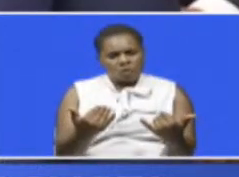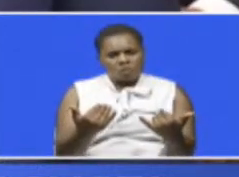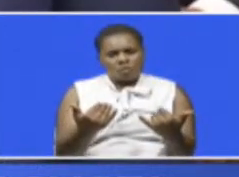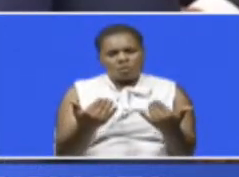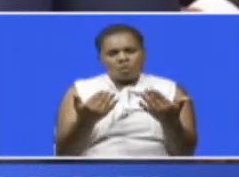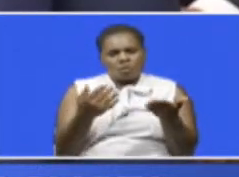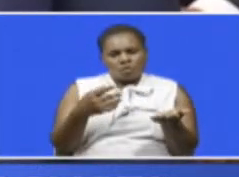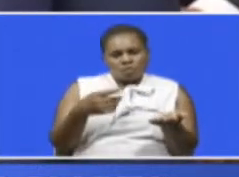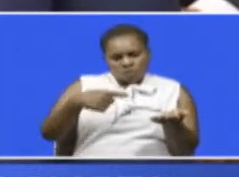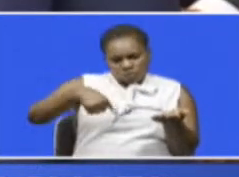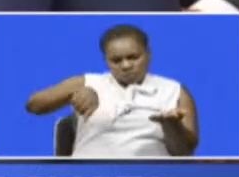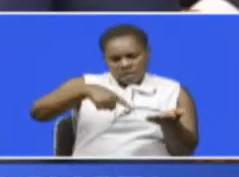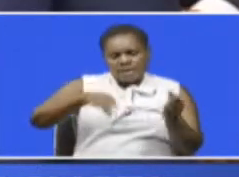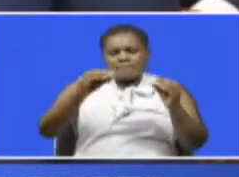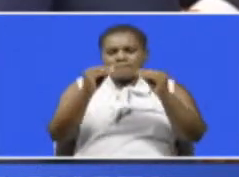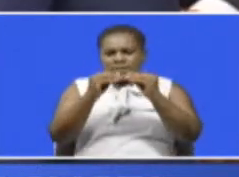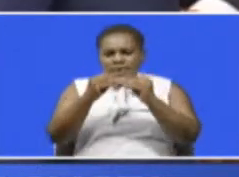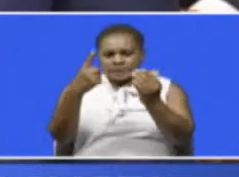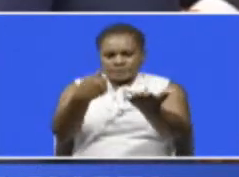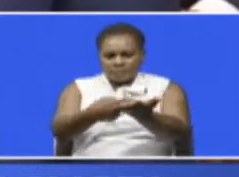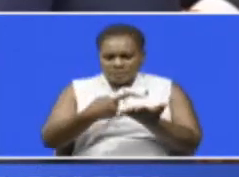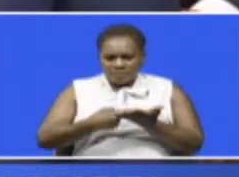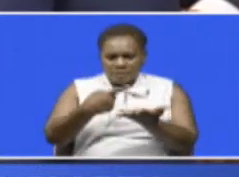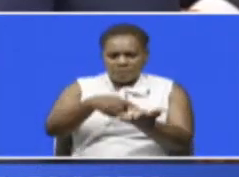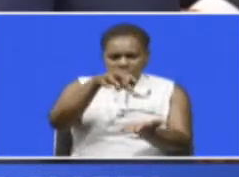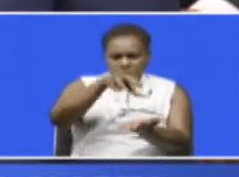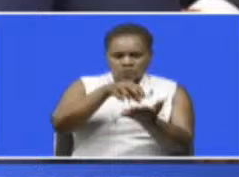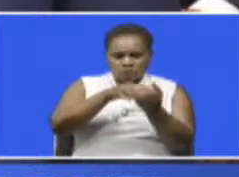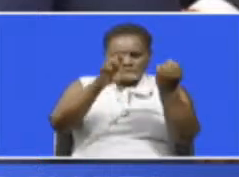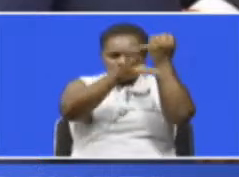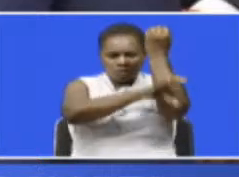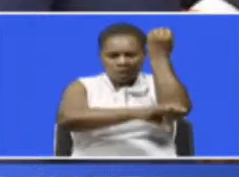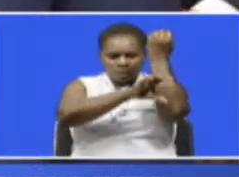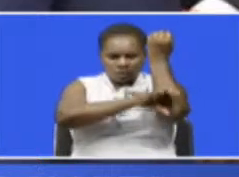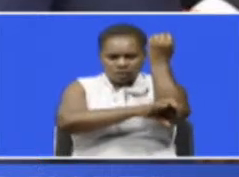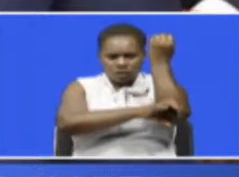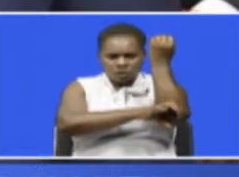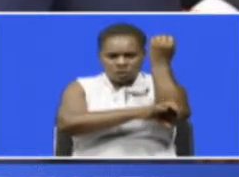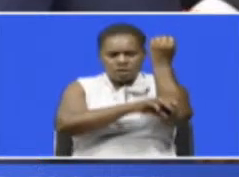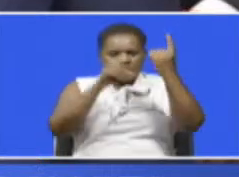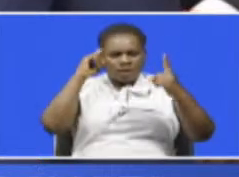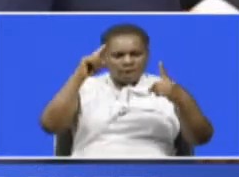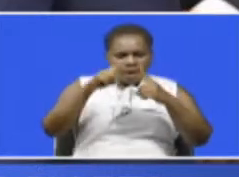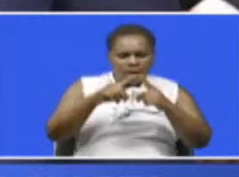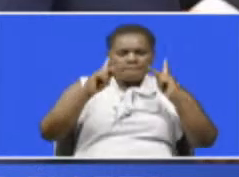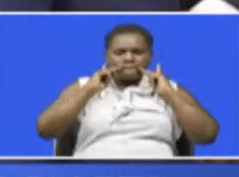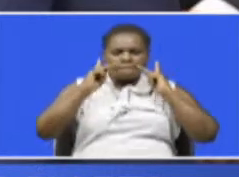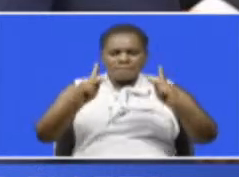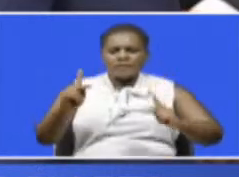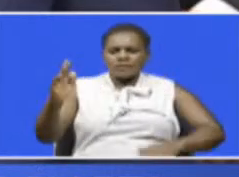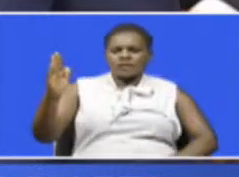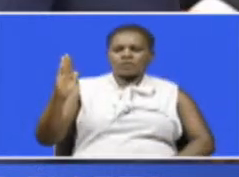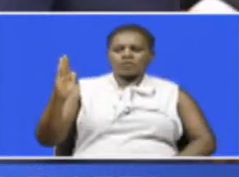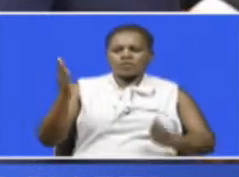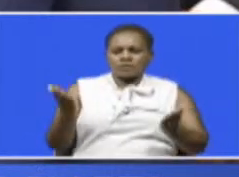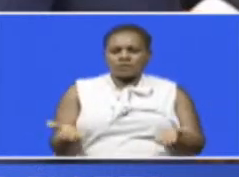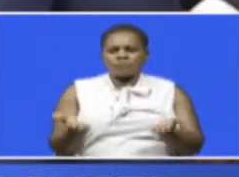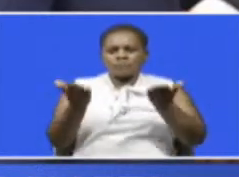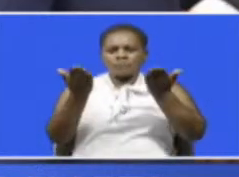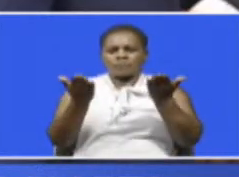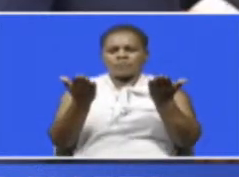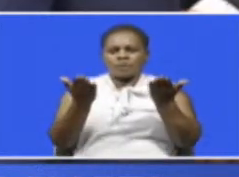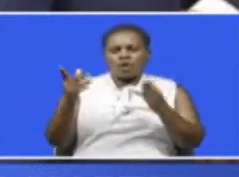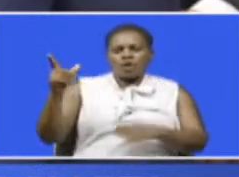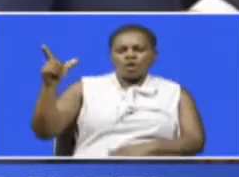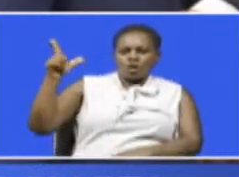NSAC has met to discuss the situation in the country with a view to maintaining peace and security and promoting the rule